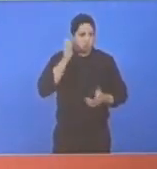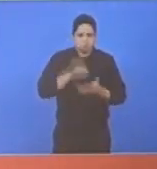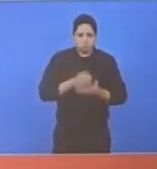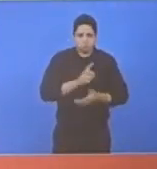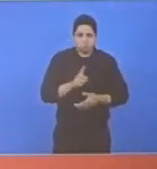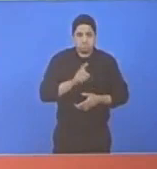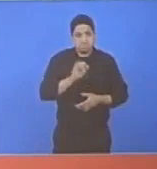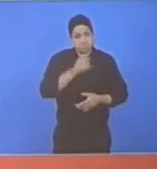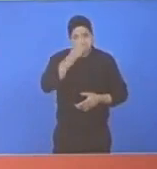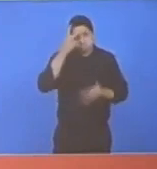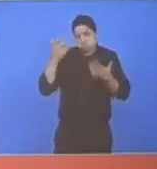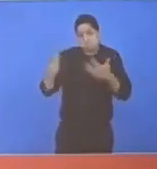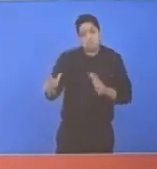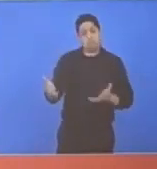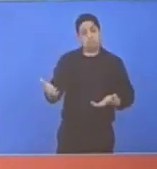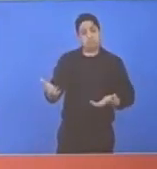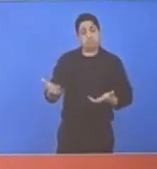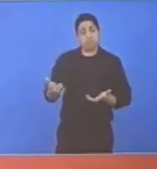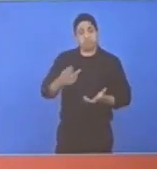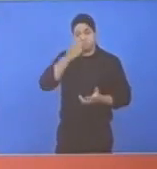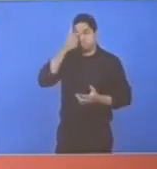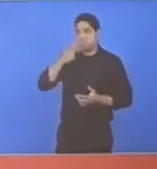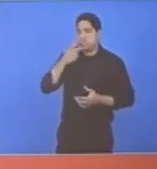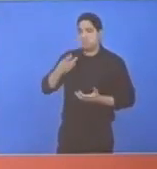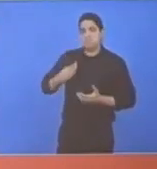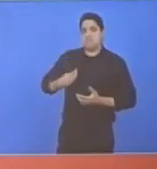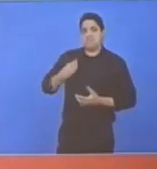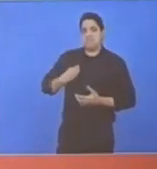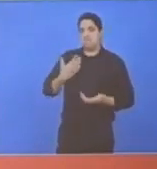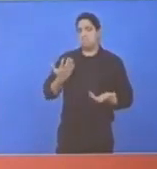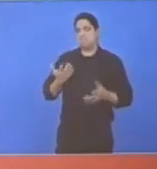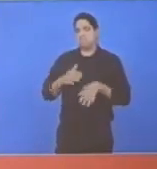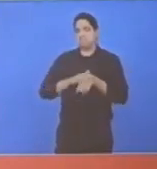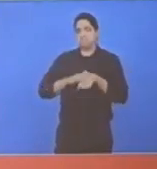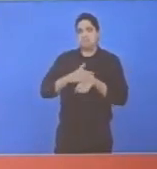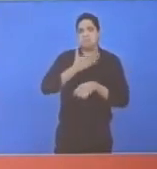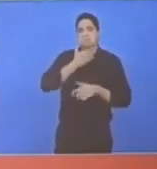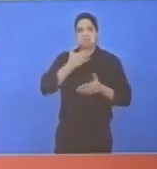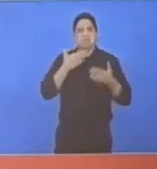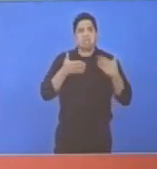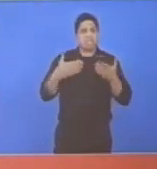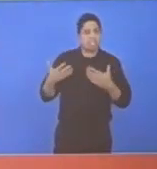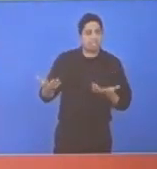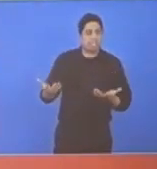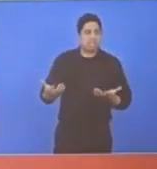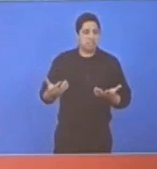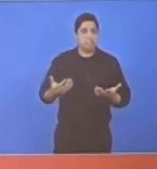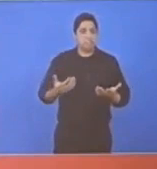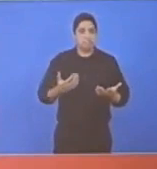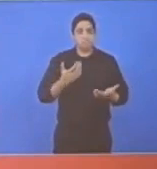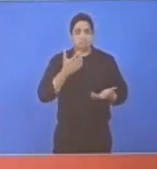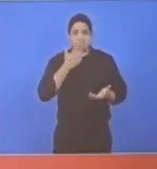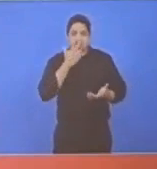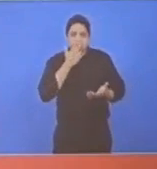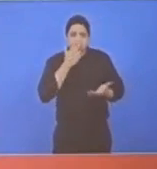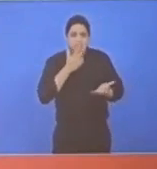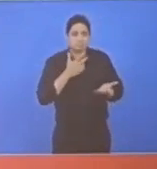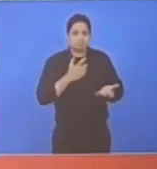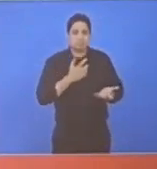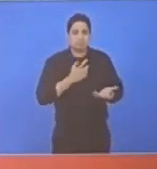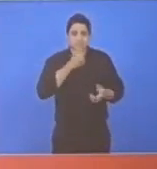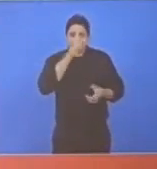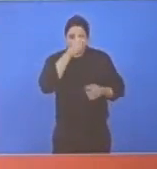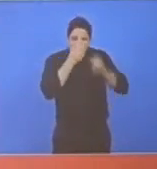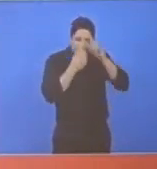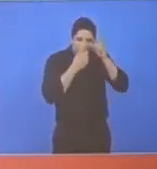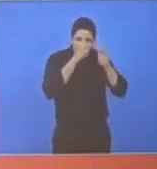It doesn't fulfill for whoever doesn't care. It will, that will be the judgment. But the work of the